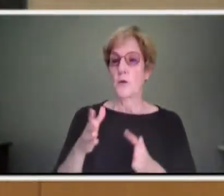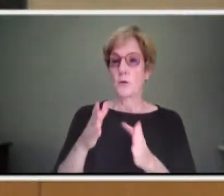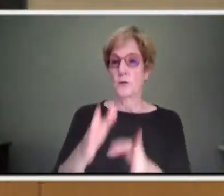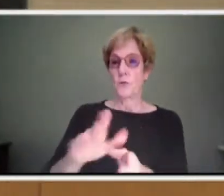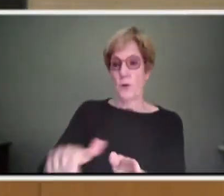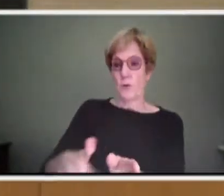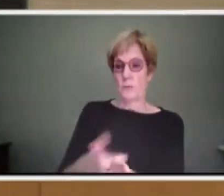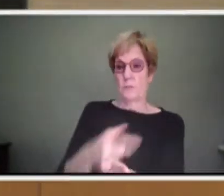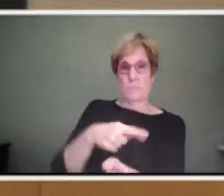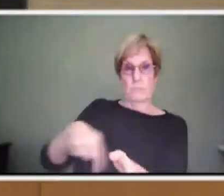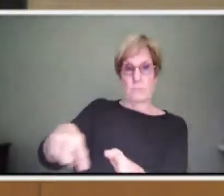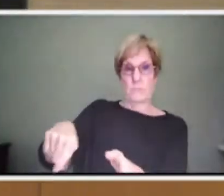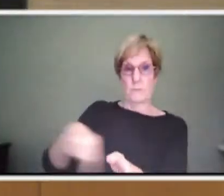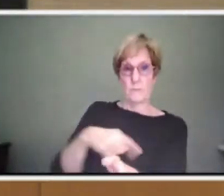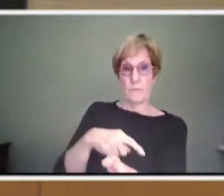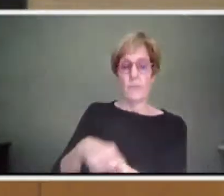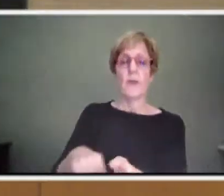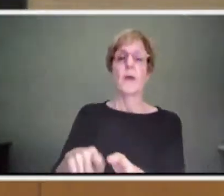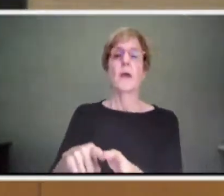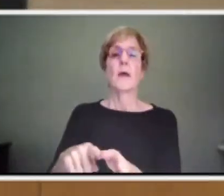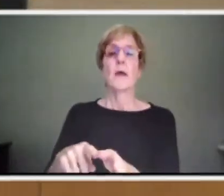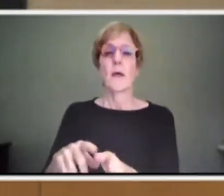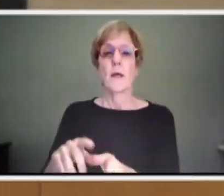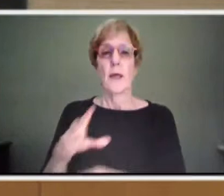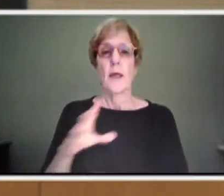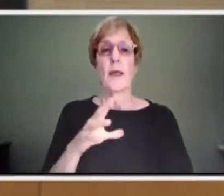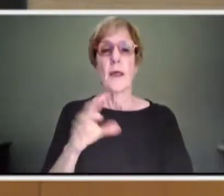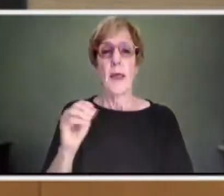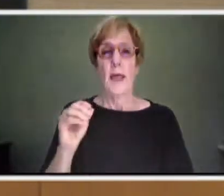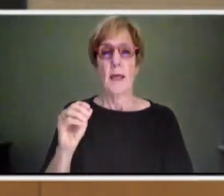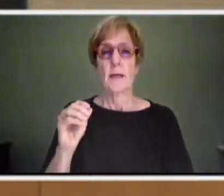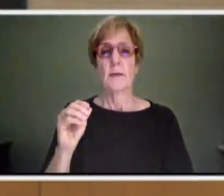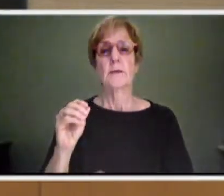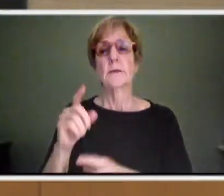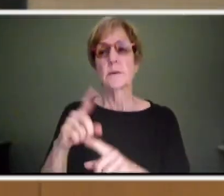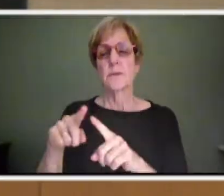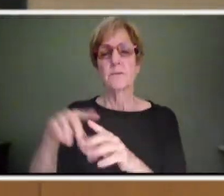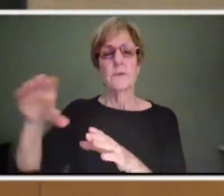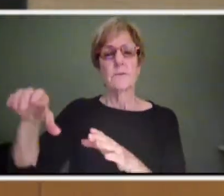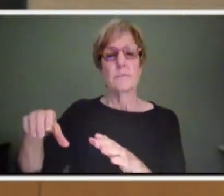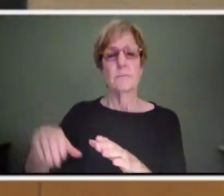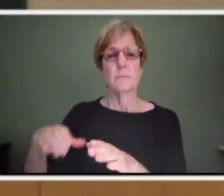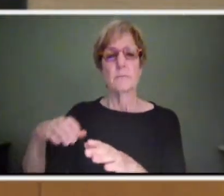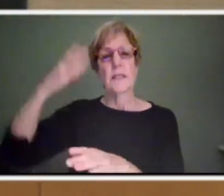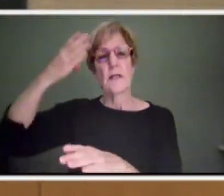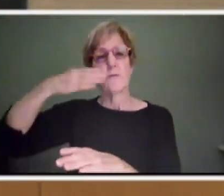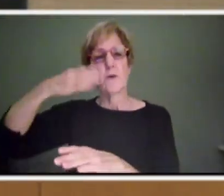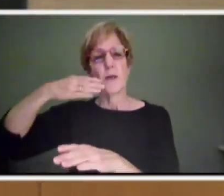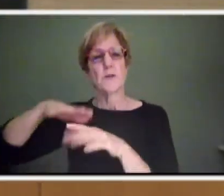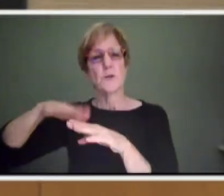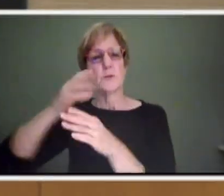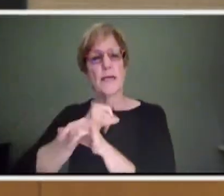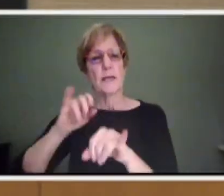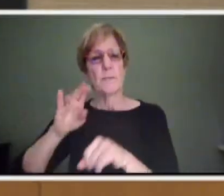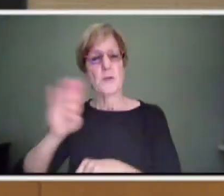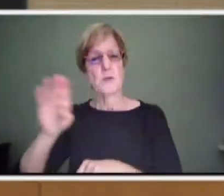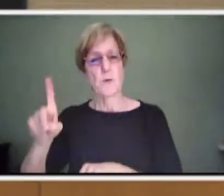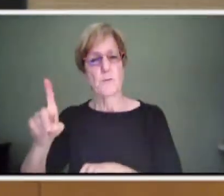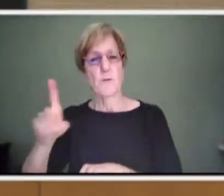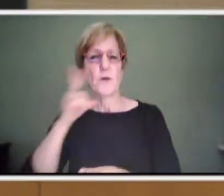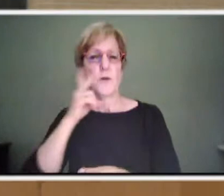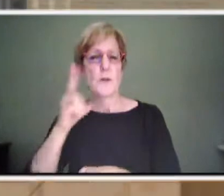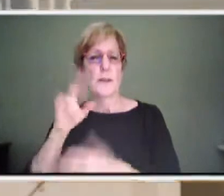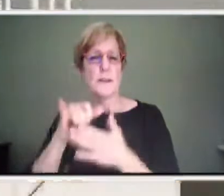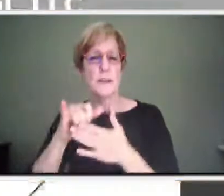project between their site and some parcels that front Independence Boulevard. You can see that kind of in green on the back.